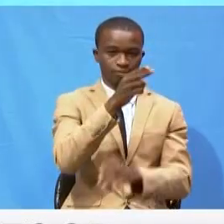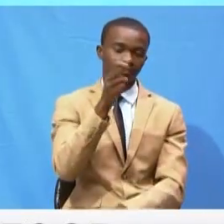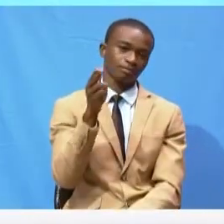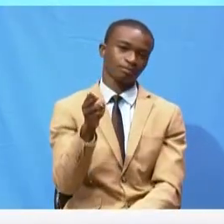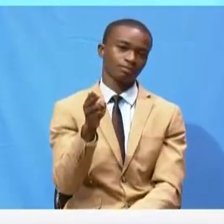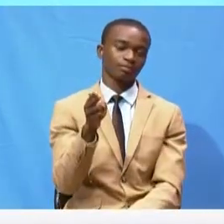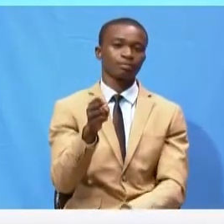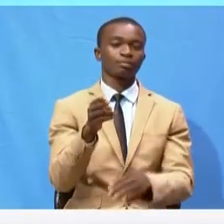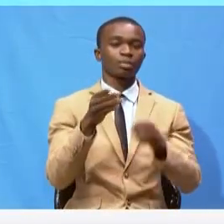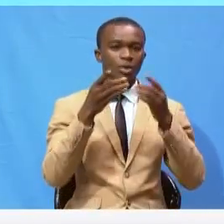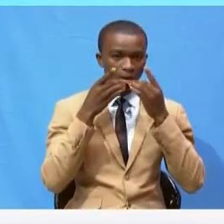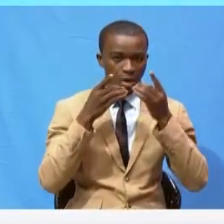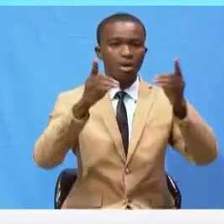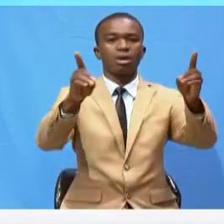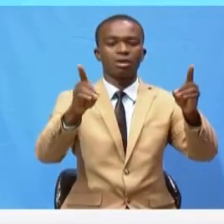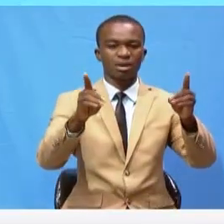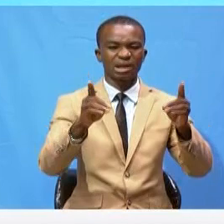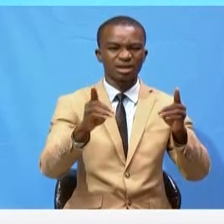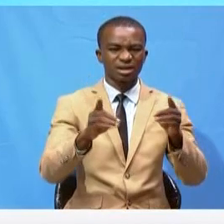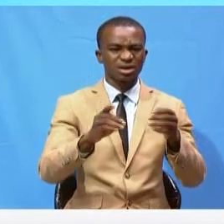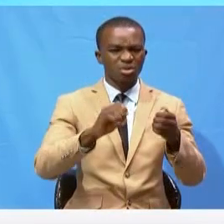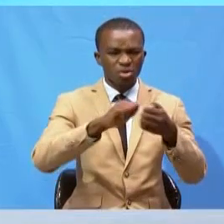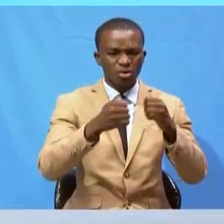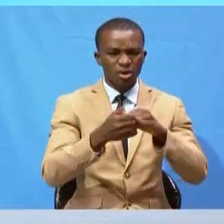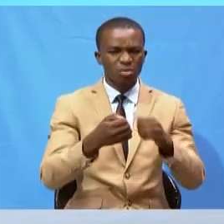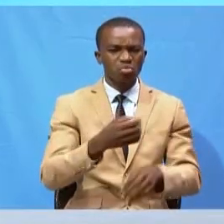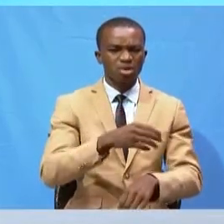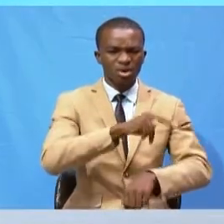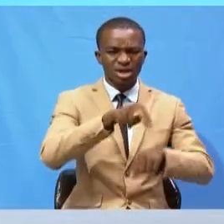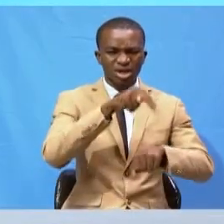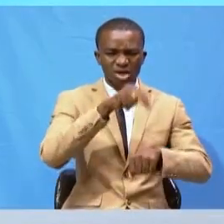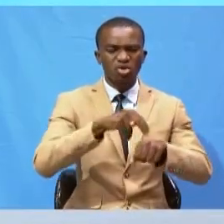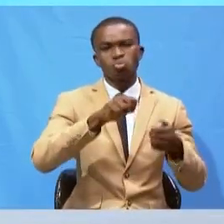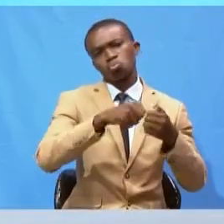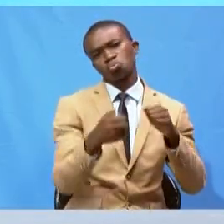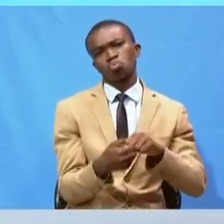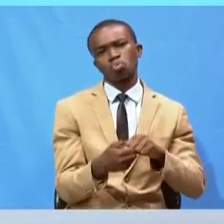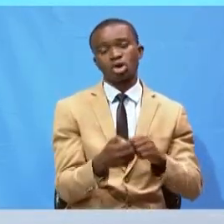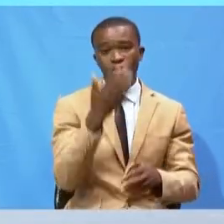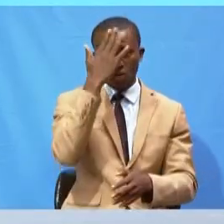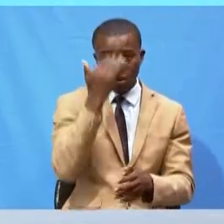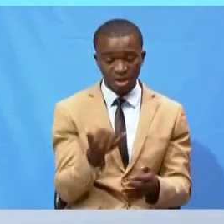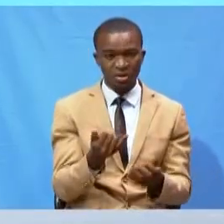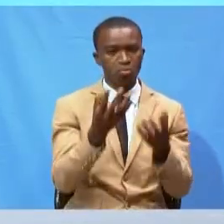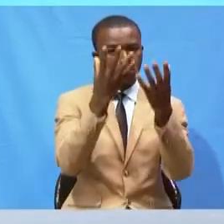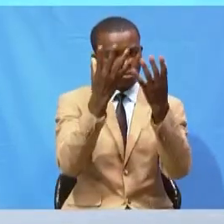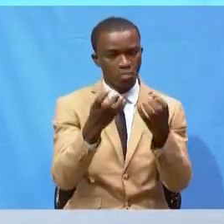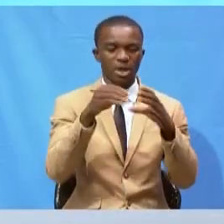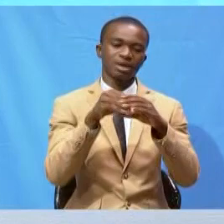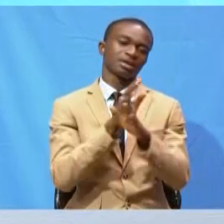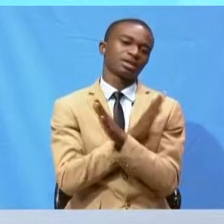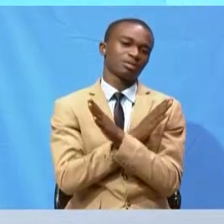Hichilema declared a state of national disaster and emergency arising from the drought that affected the